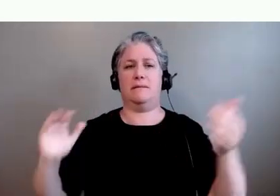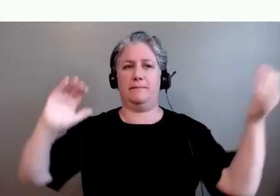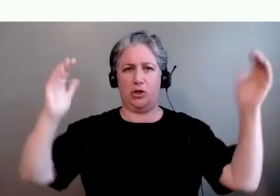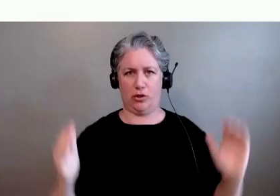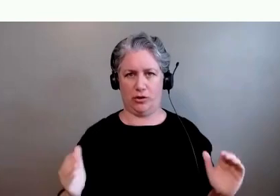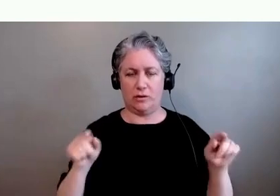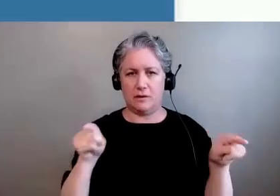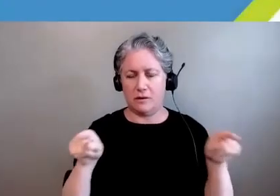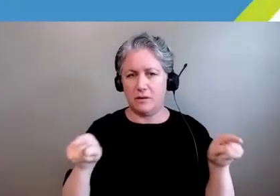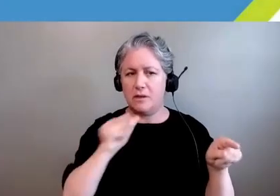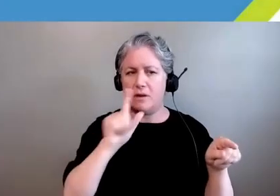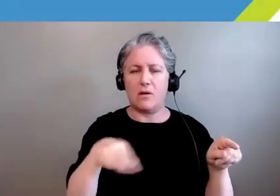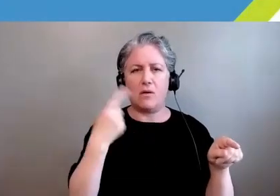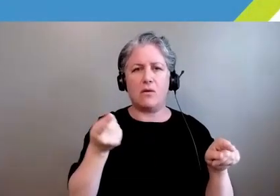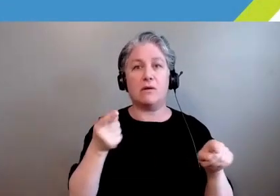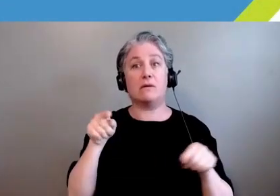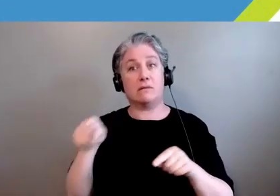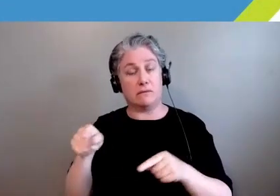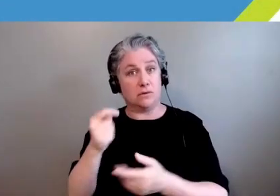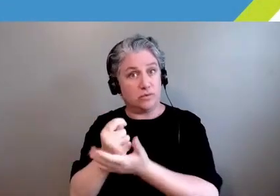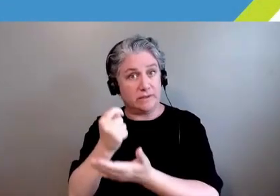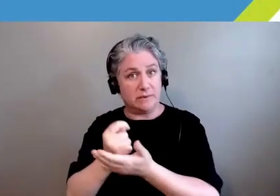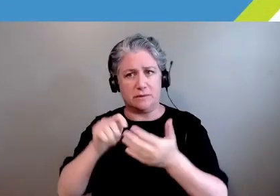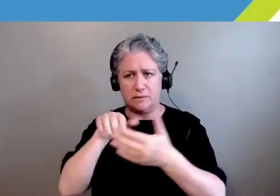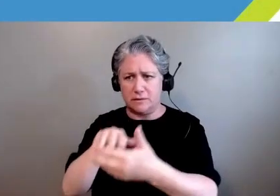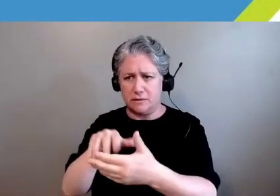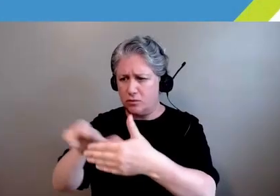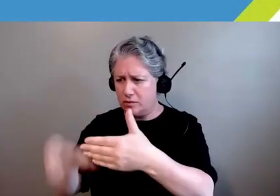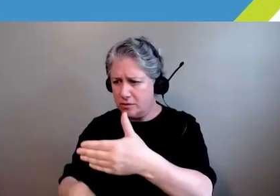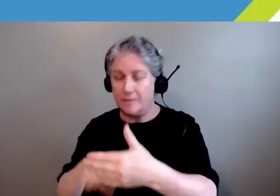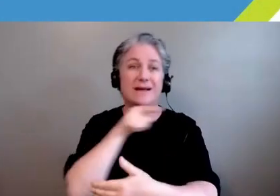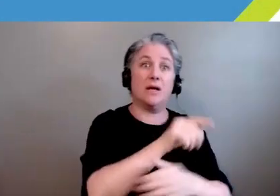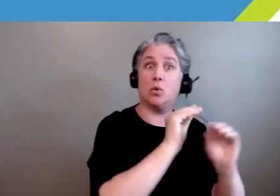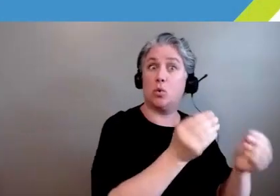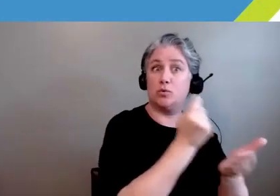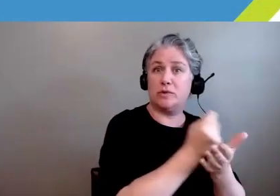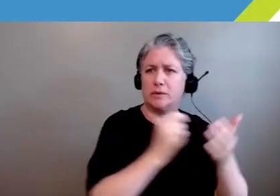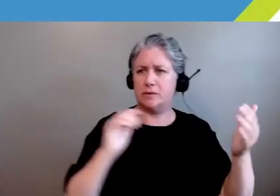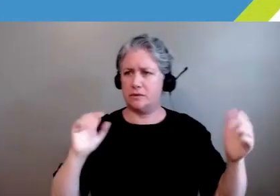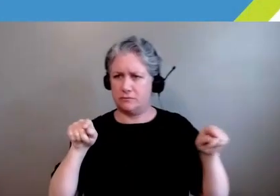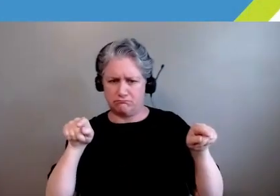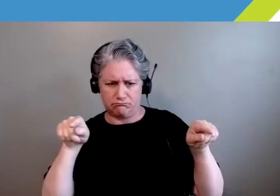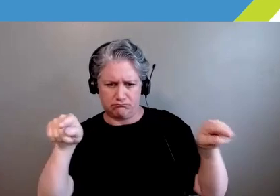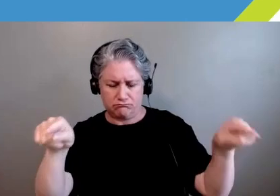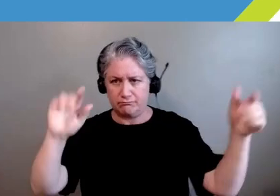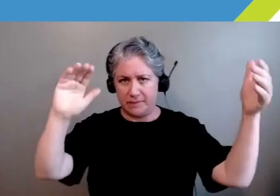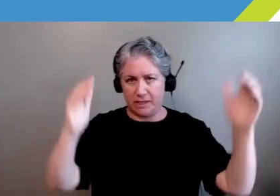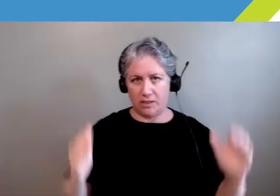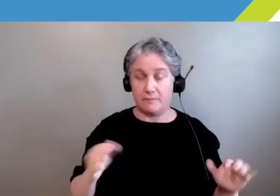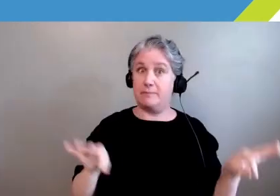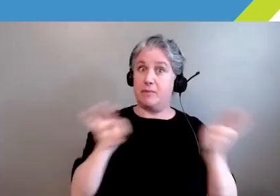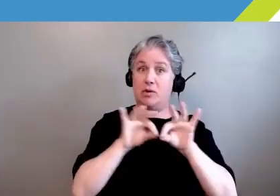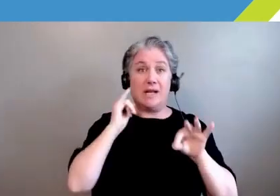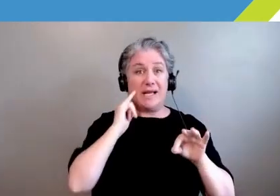at patients who received a treatment and studying their outcomes, but we're comparing them to an untreated group. And that's really important because if we don't have an untreated